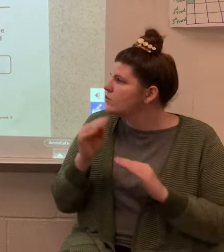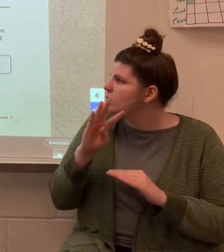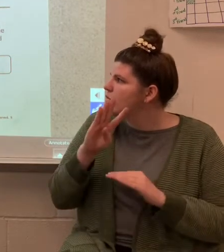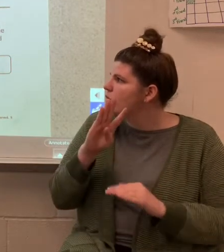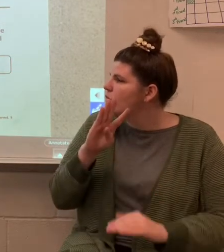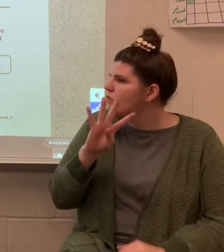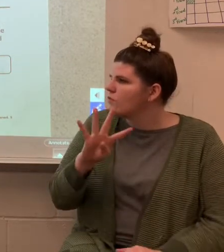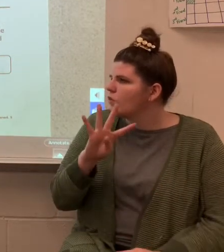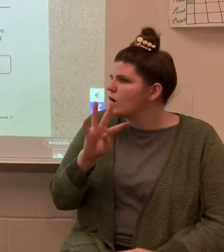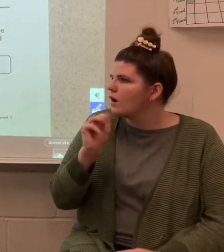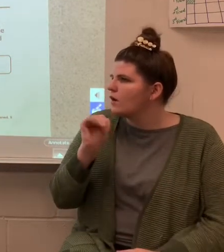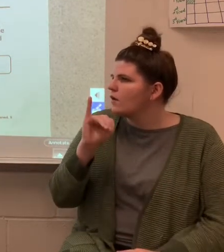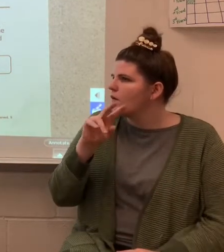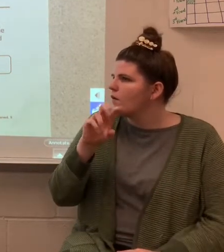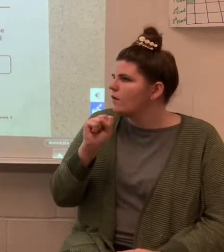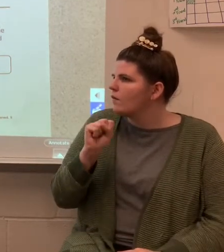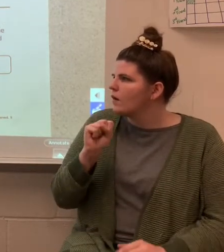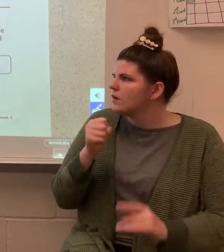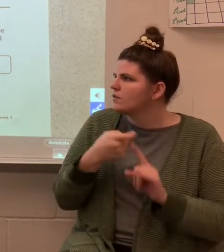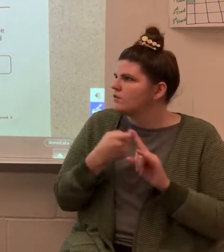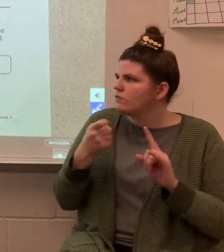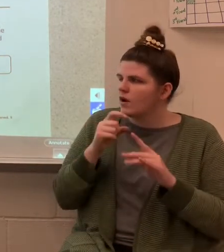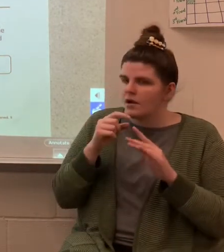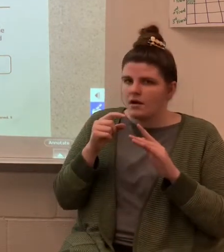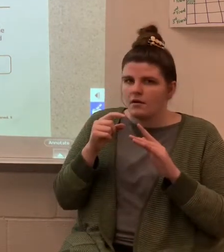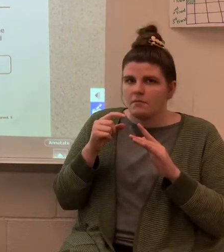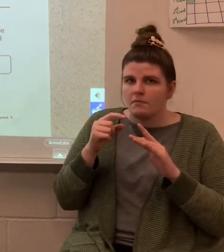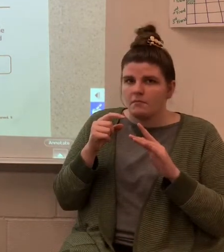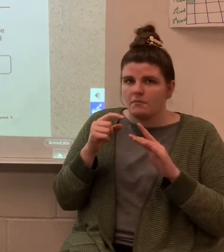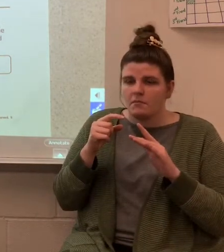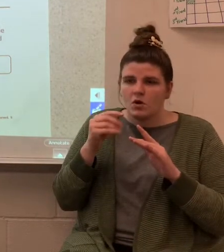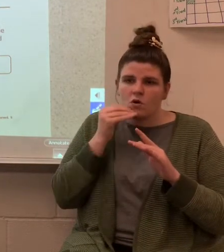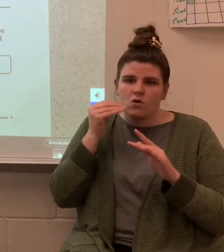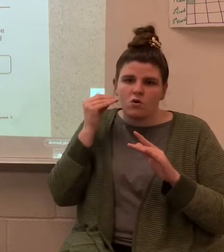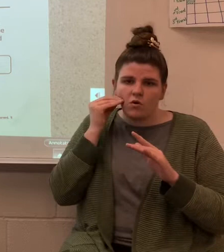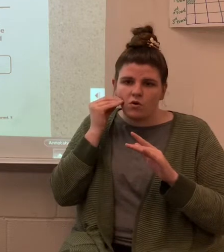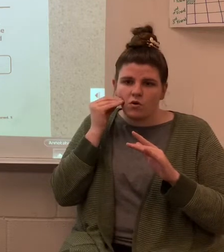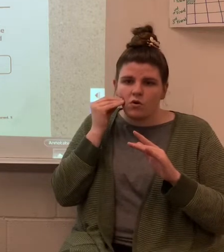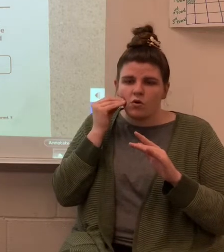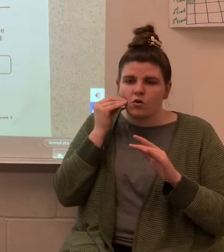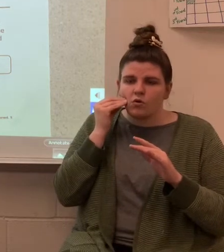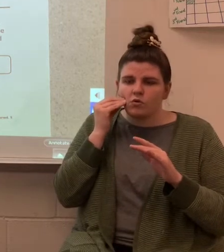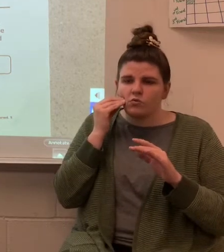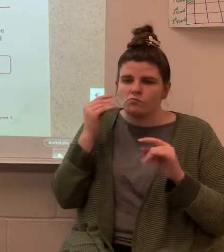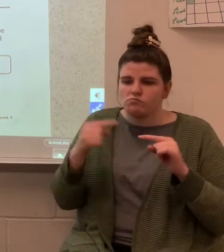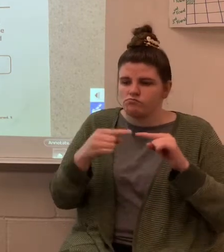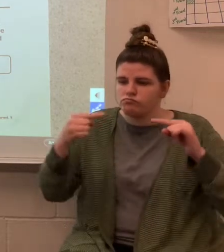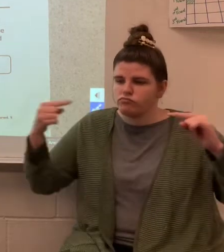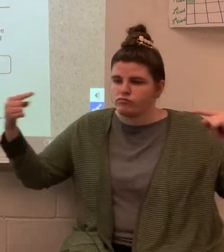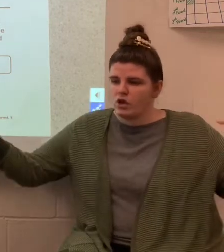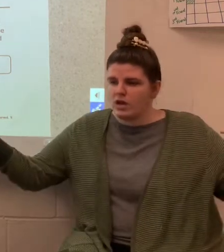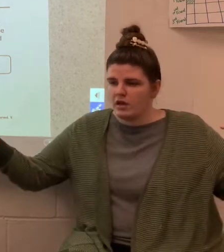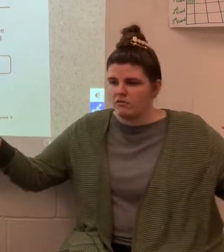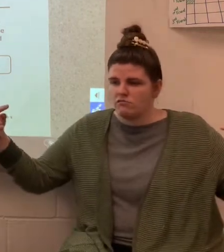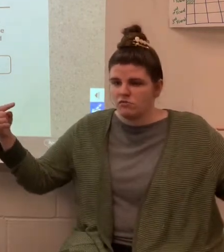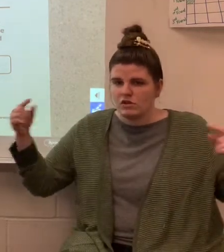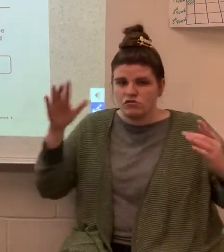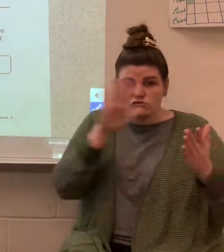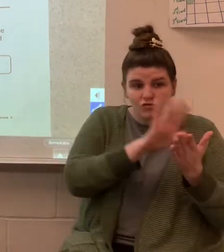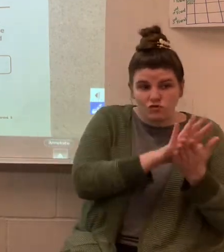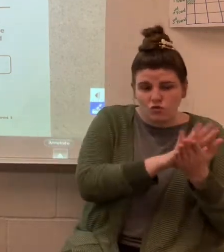So from her house, the distance from her house to school is 1/8 of a mile. So she did that